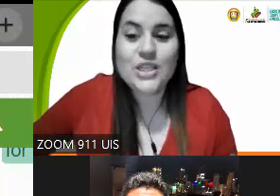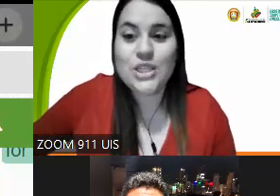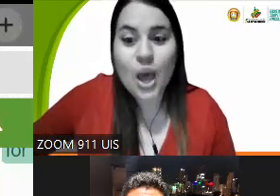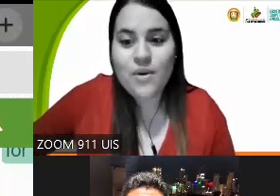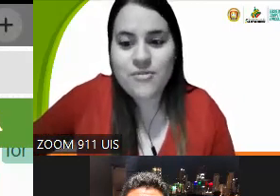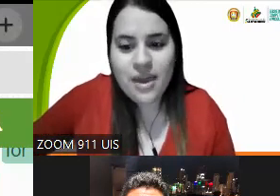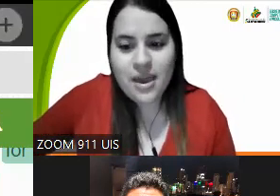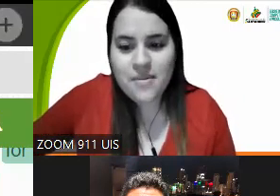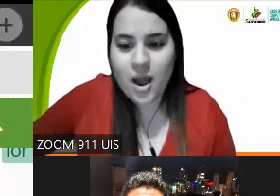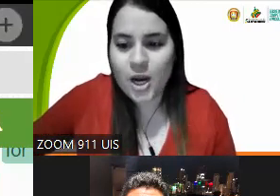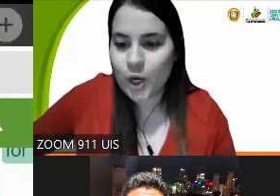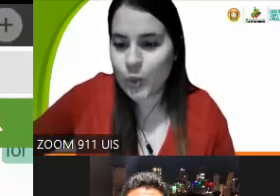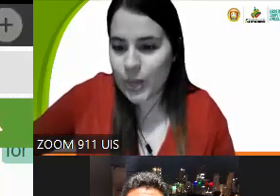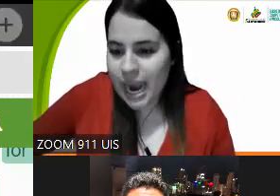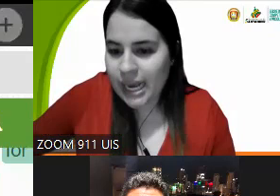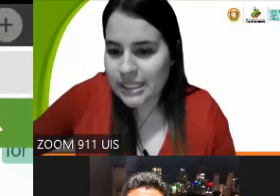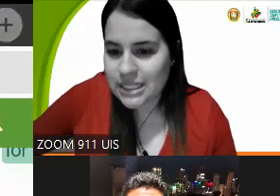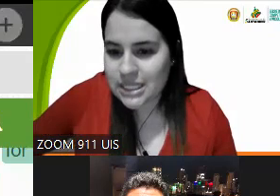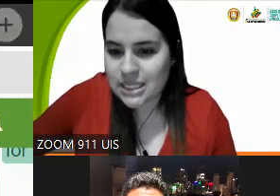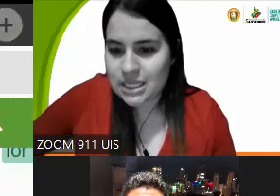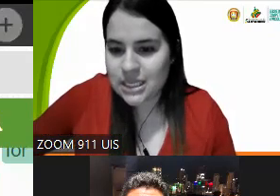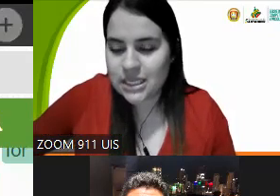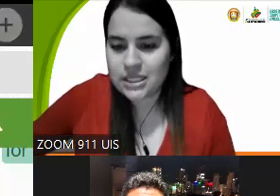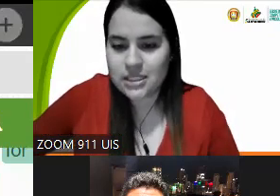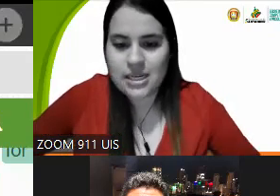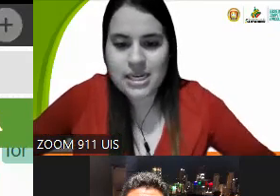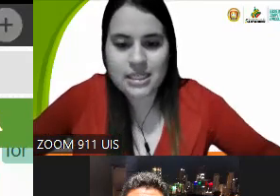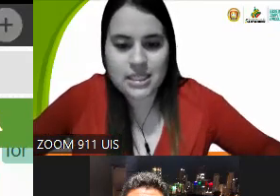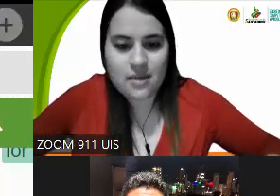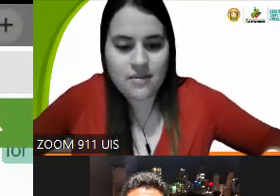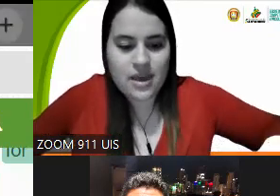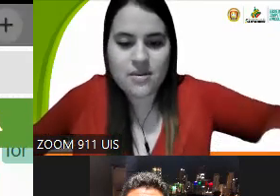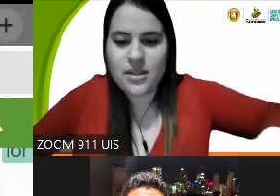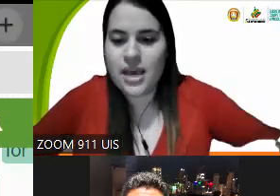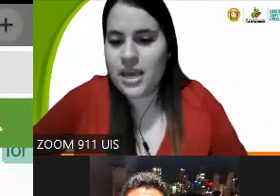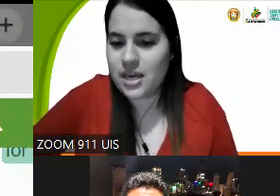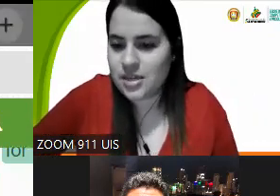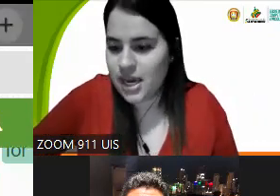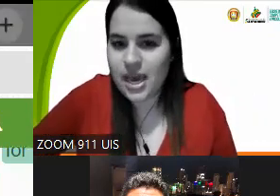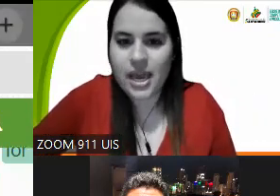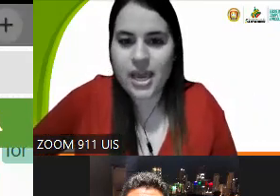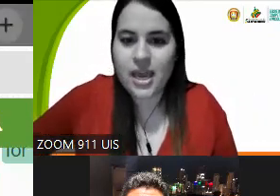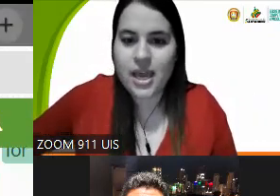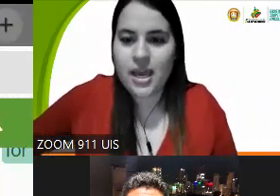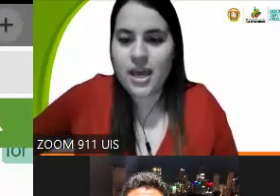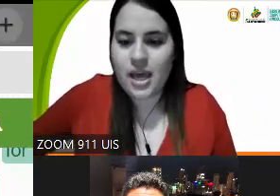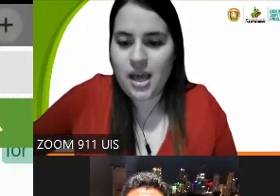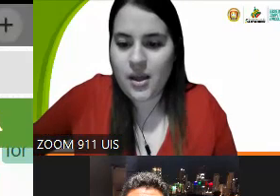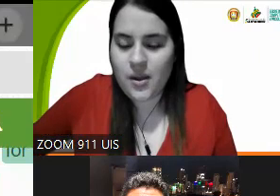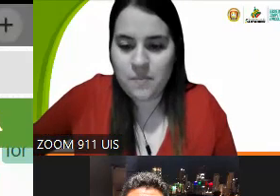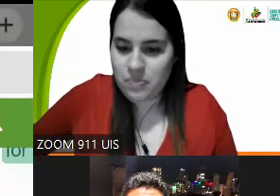So some of them are correct, right? Some of them are like, okay,